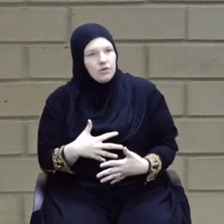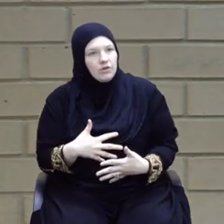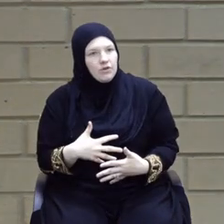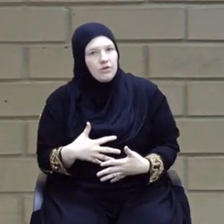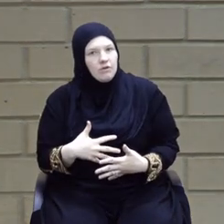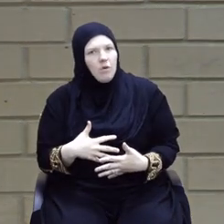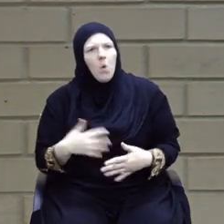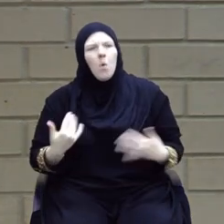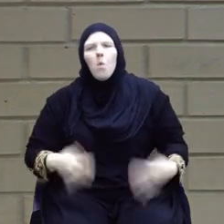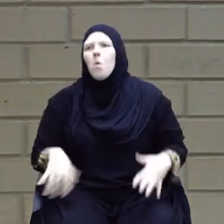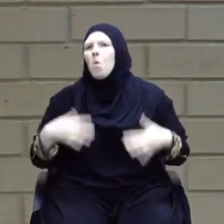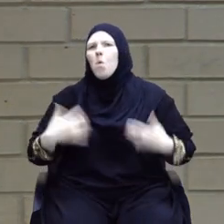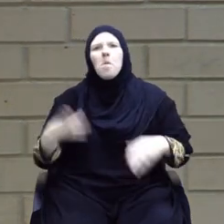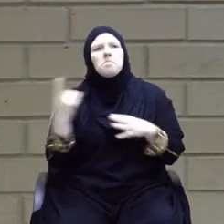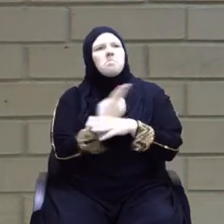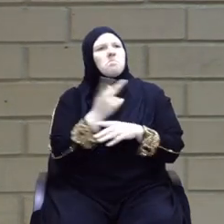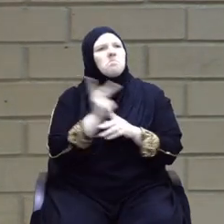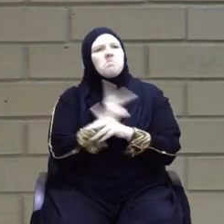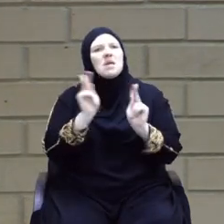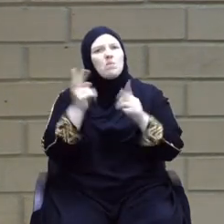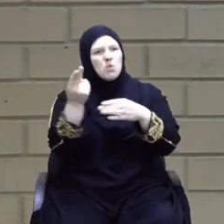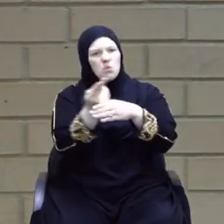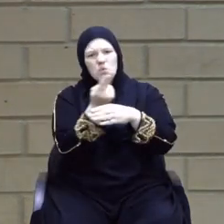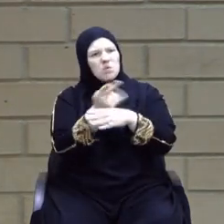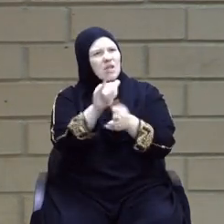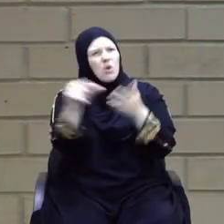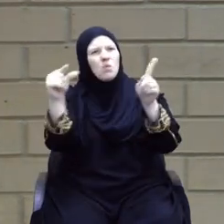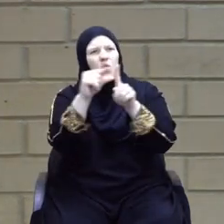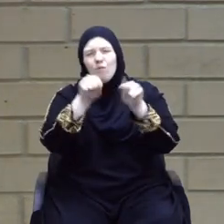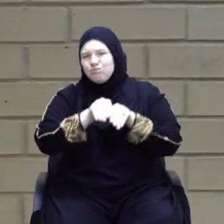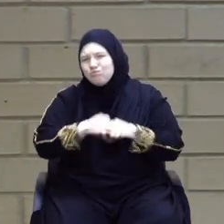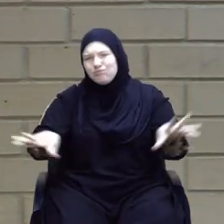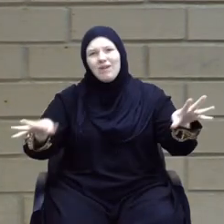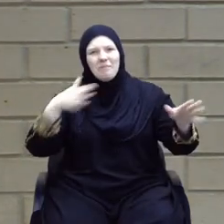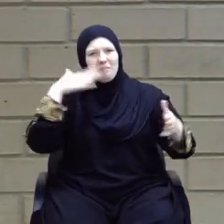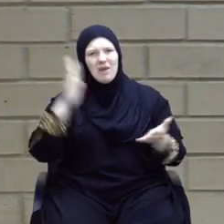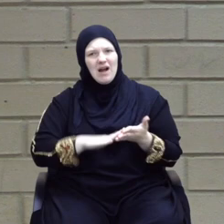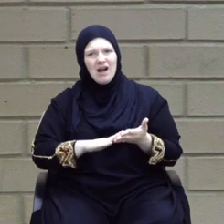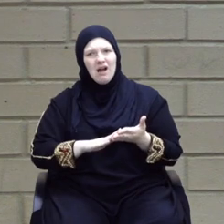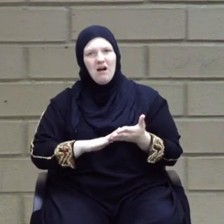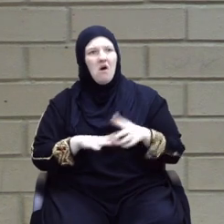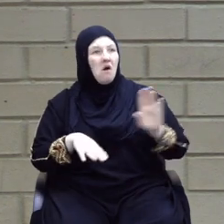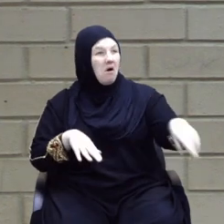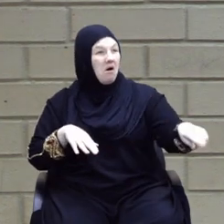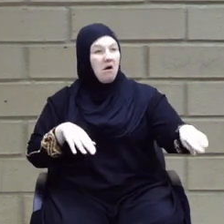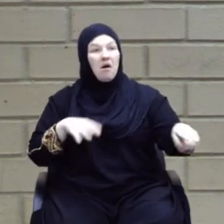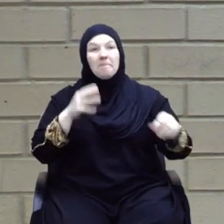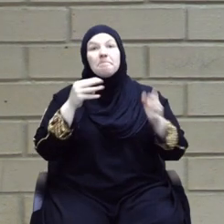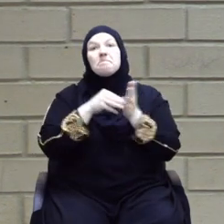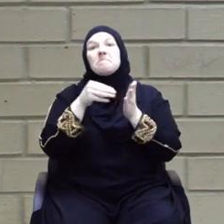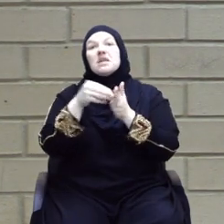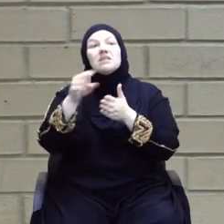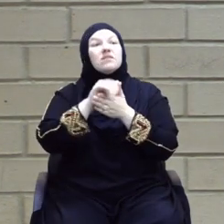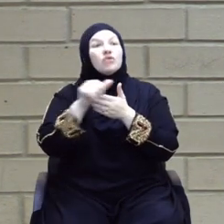an industry that is bankrolled by hundreds of millions of dollars every